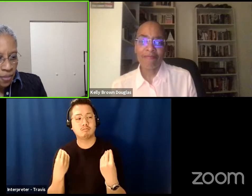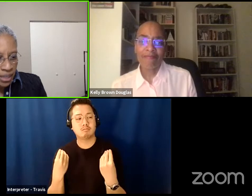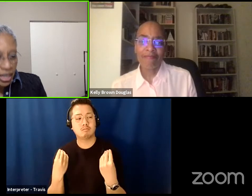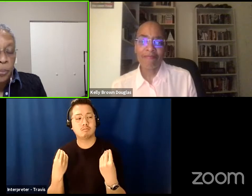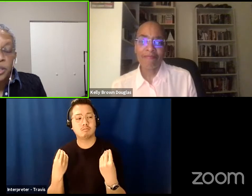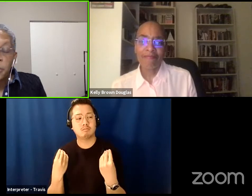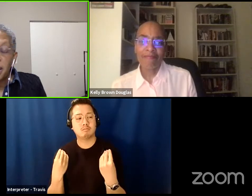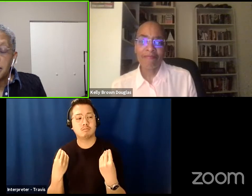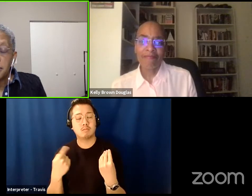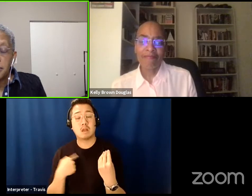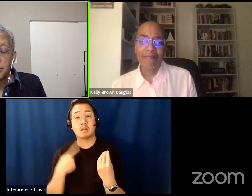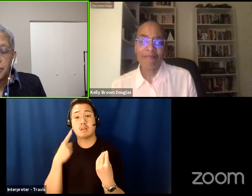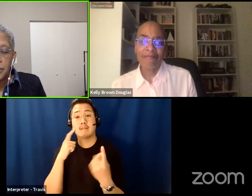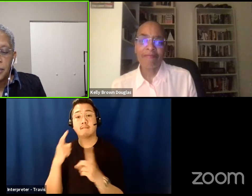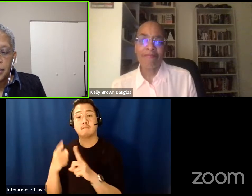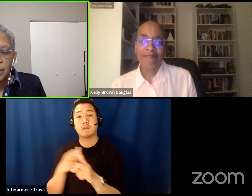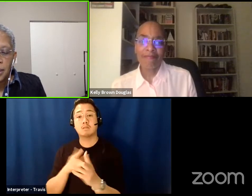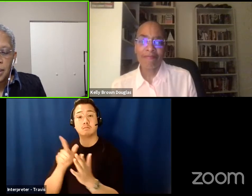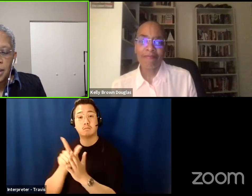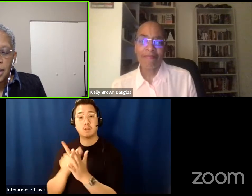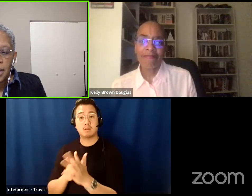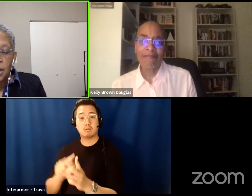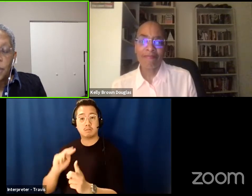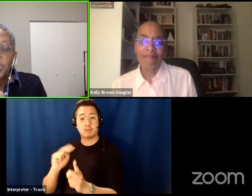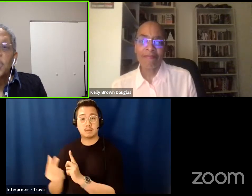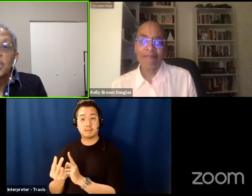that from a legal perspective,